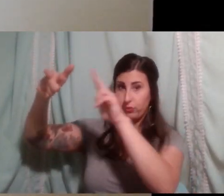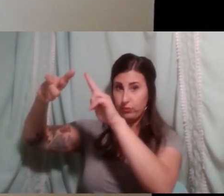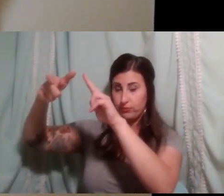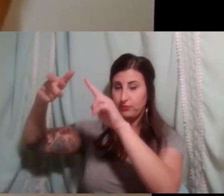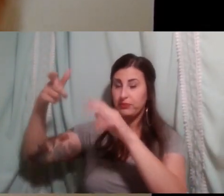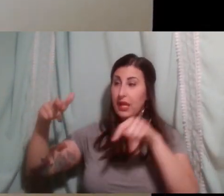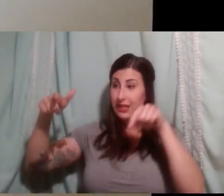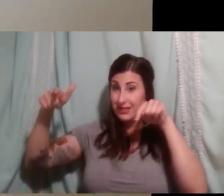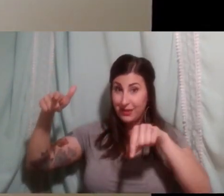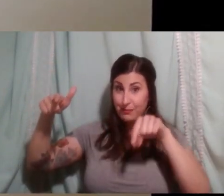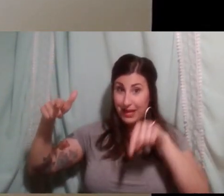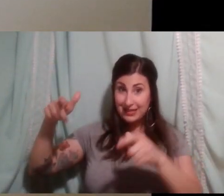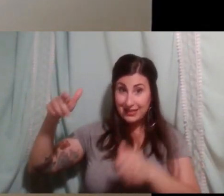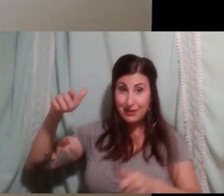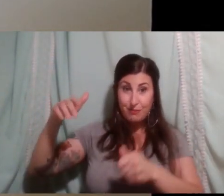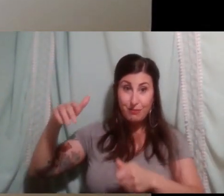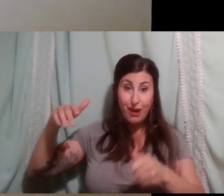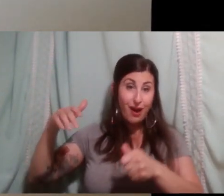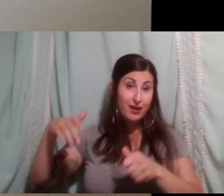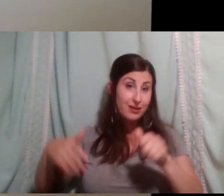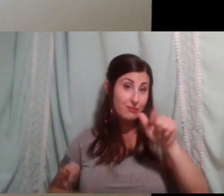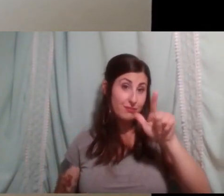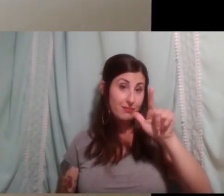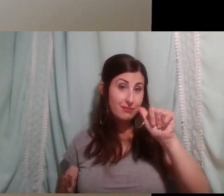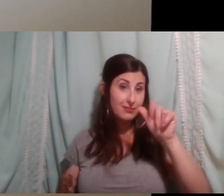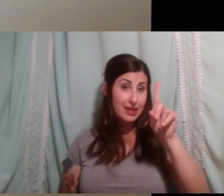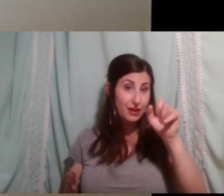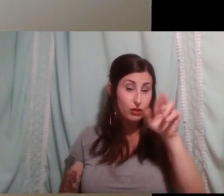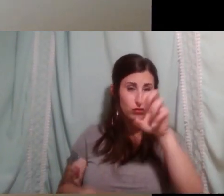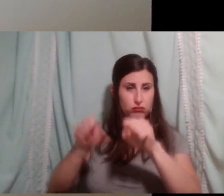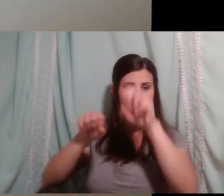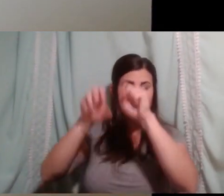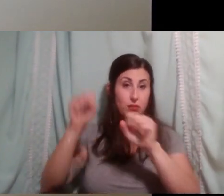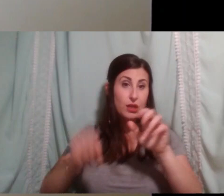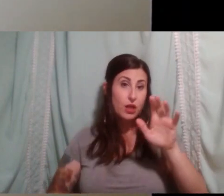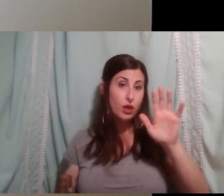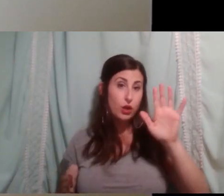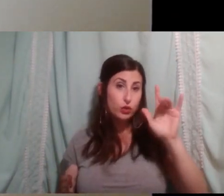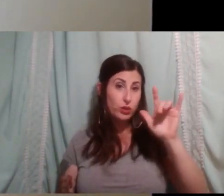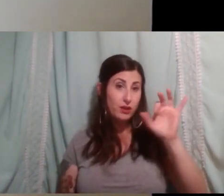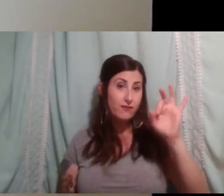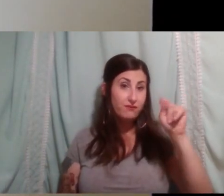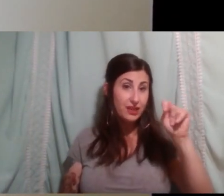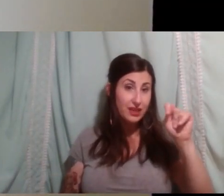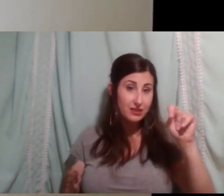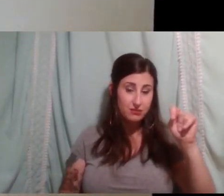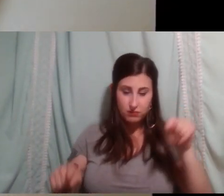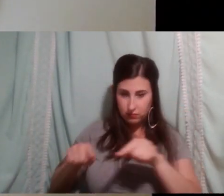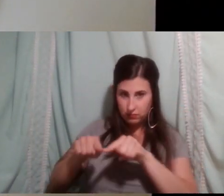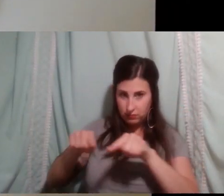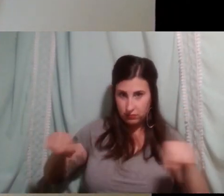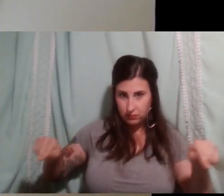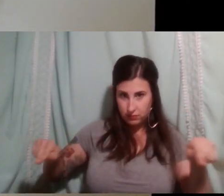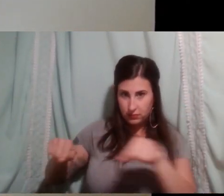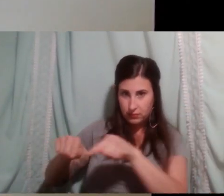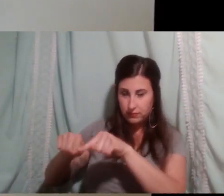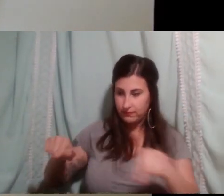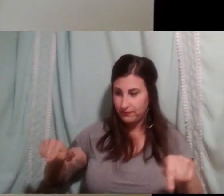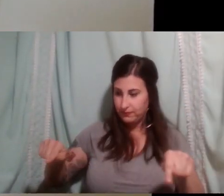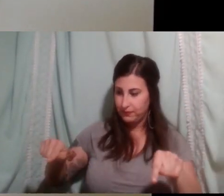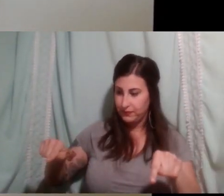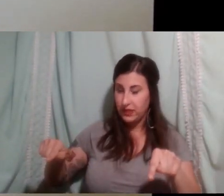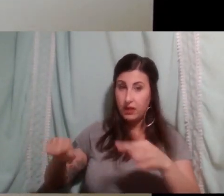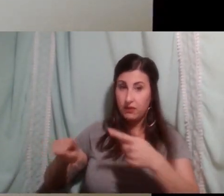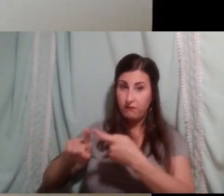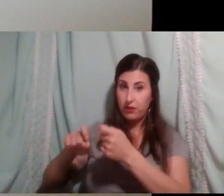positioned such that the base of the ladder, base is the bottom of the ladder, is 25 feet from the base of the building. So